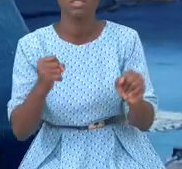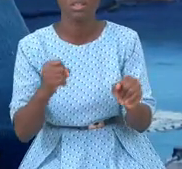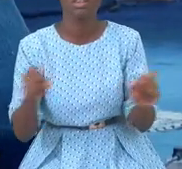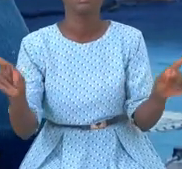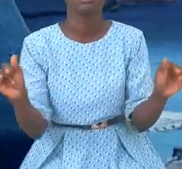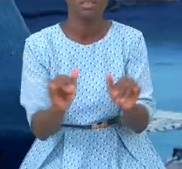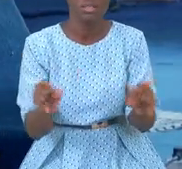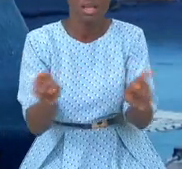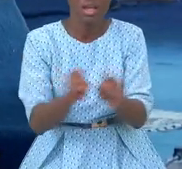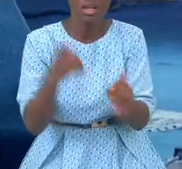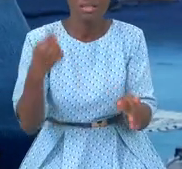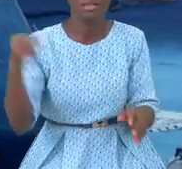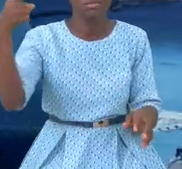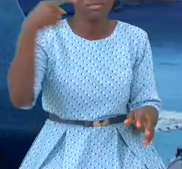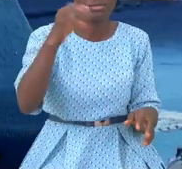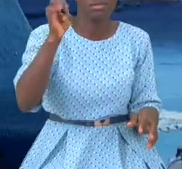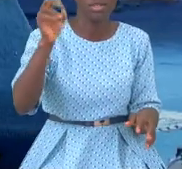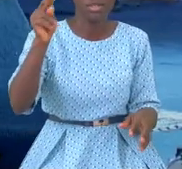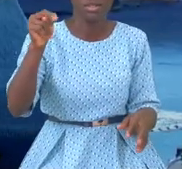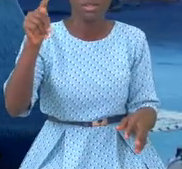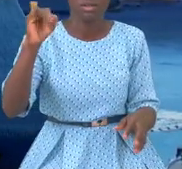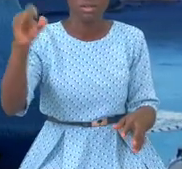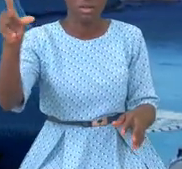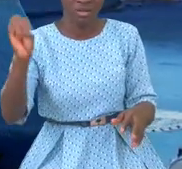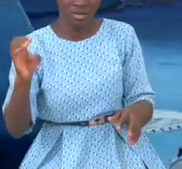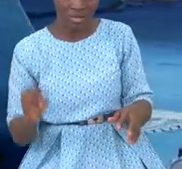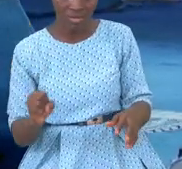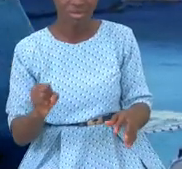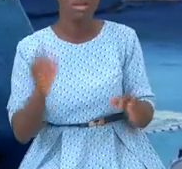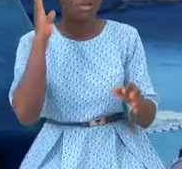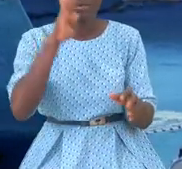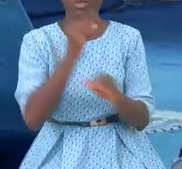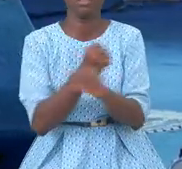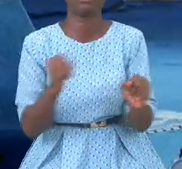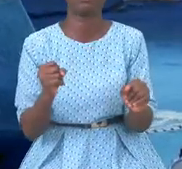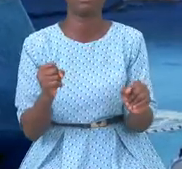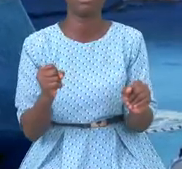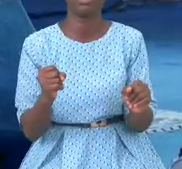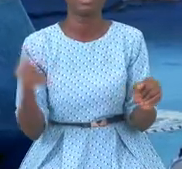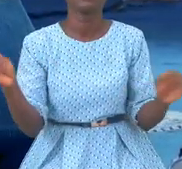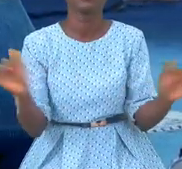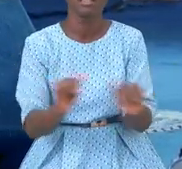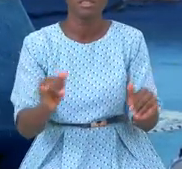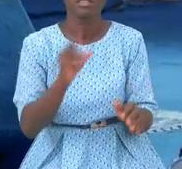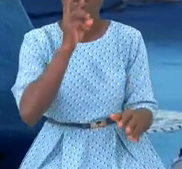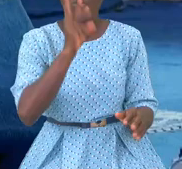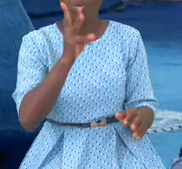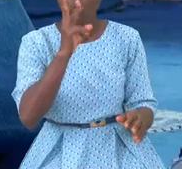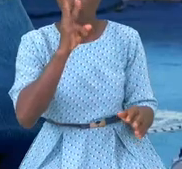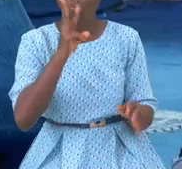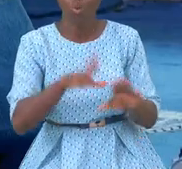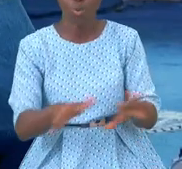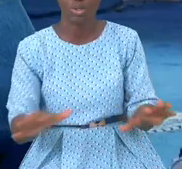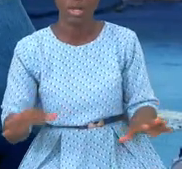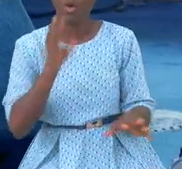same water in the ocean that flows everywhere.